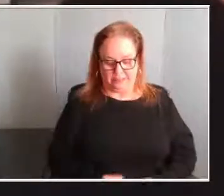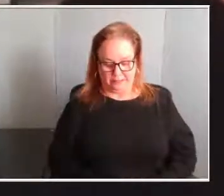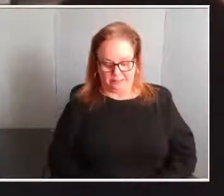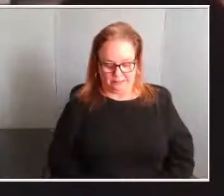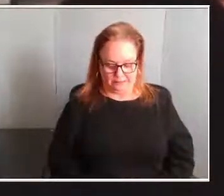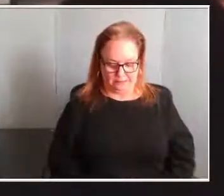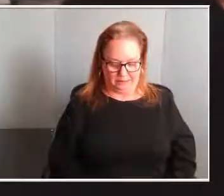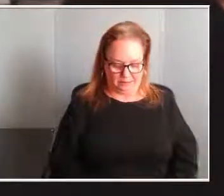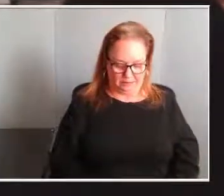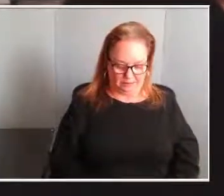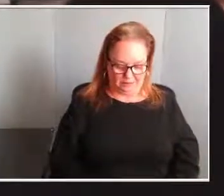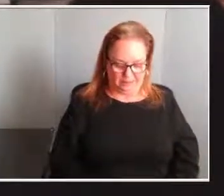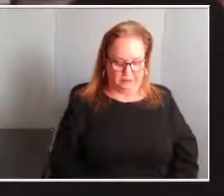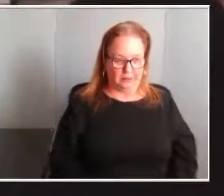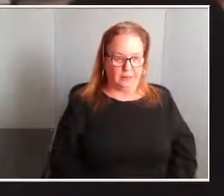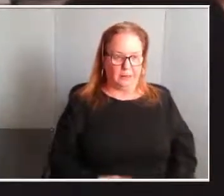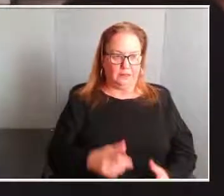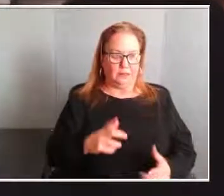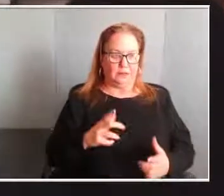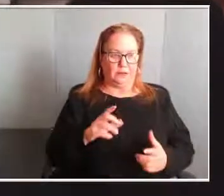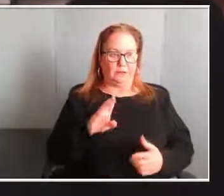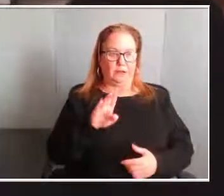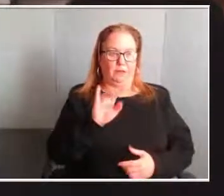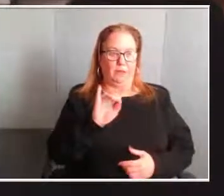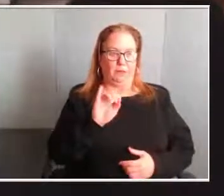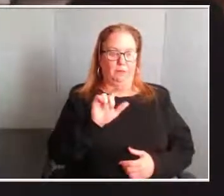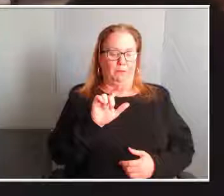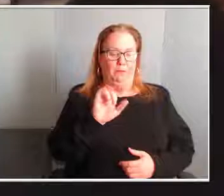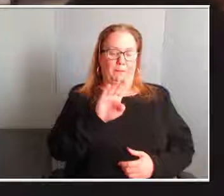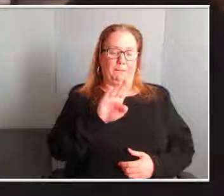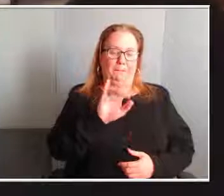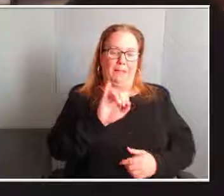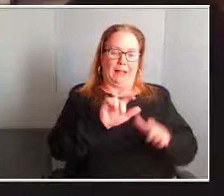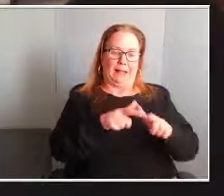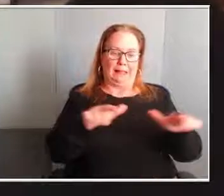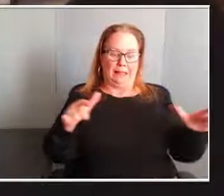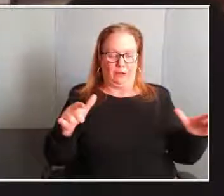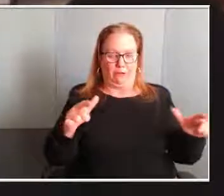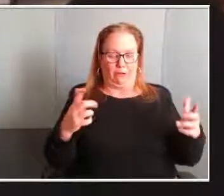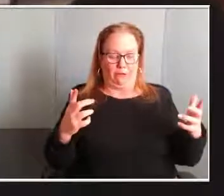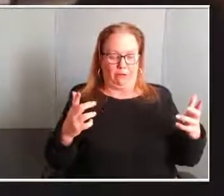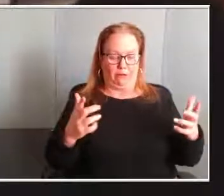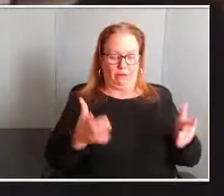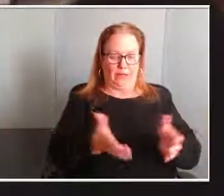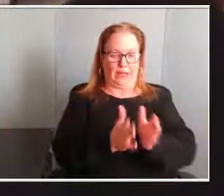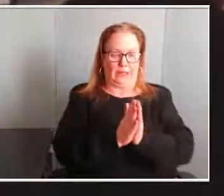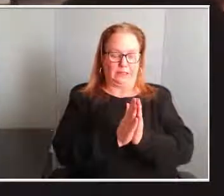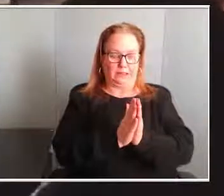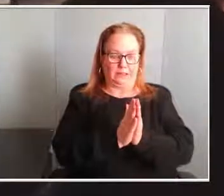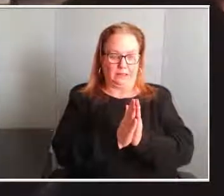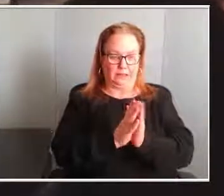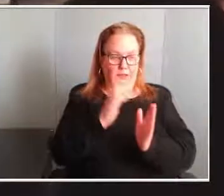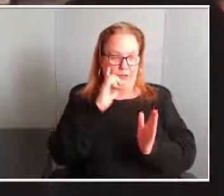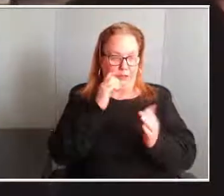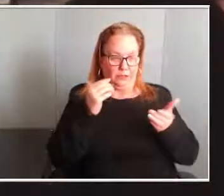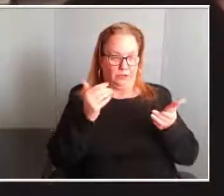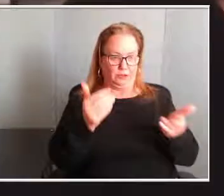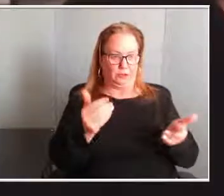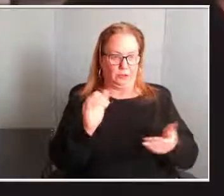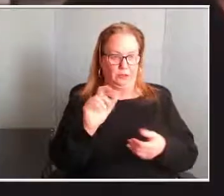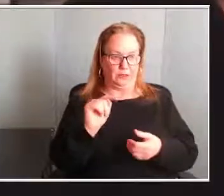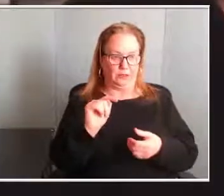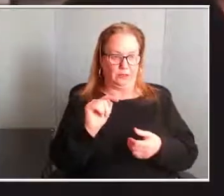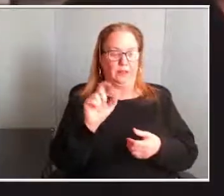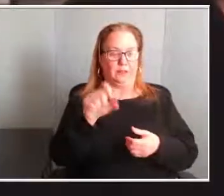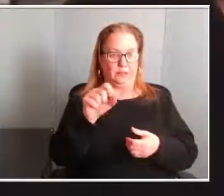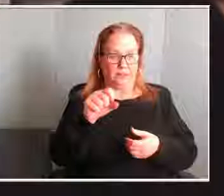And so I was looking for a bilingual, and so I asked, I said, do you think I should do it? And she